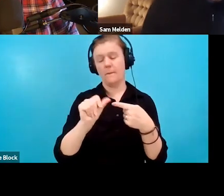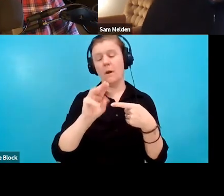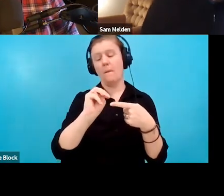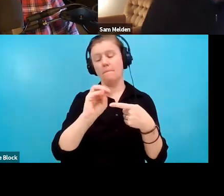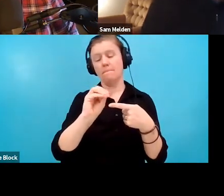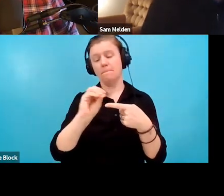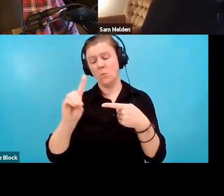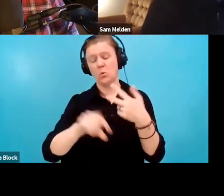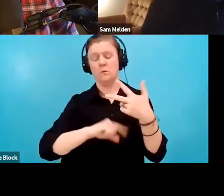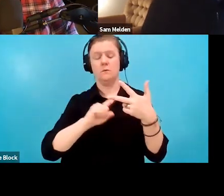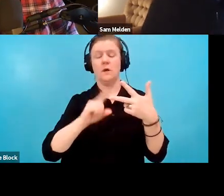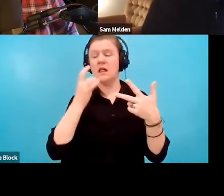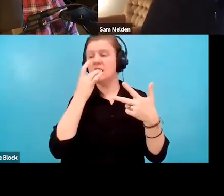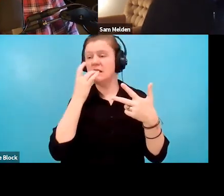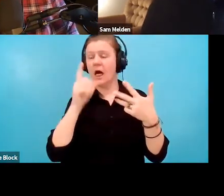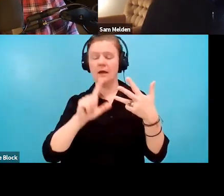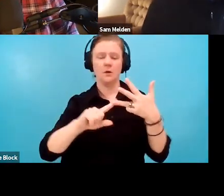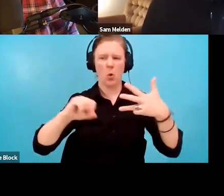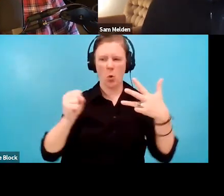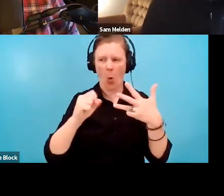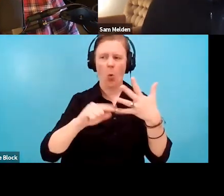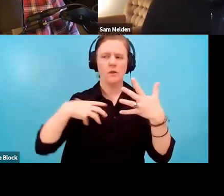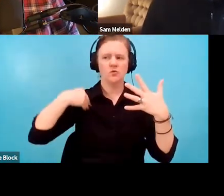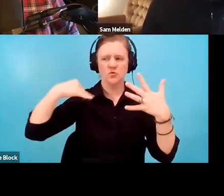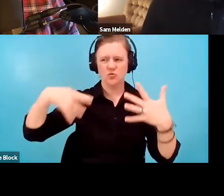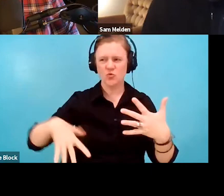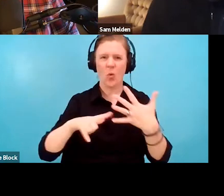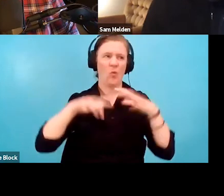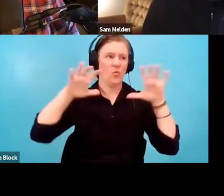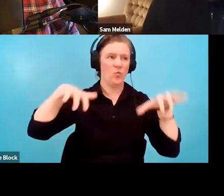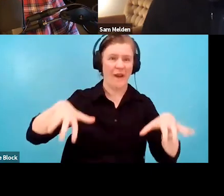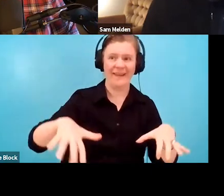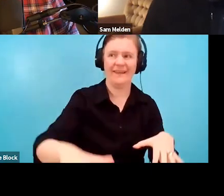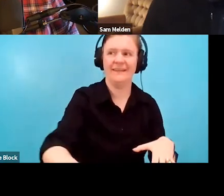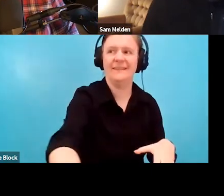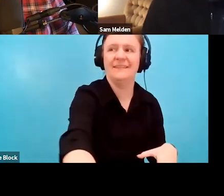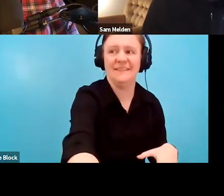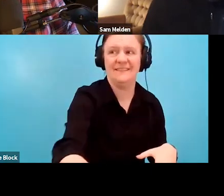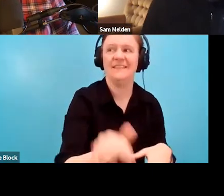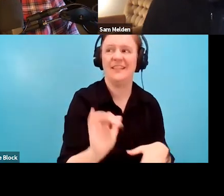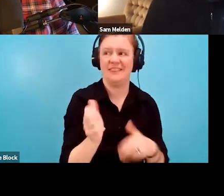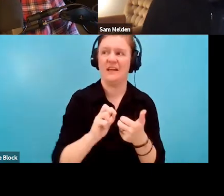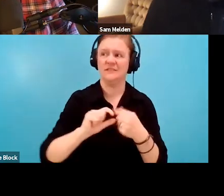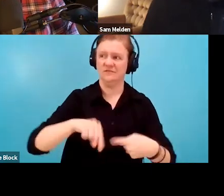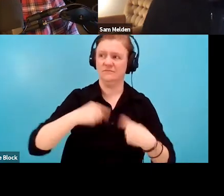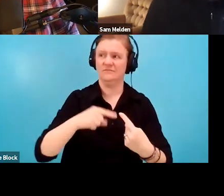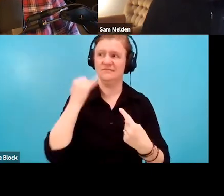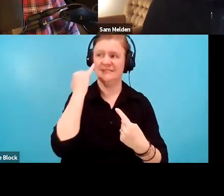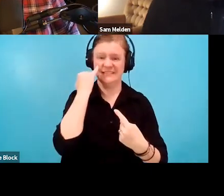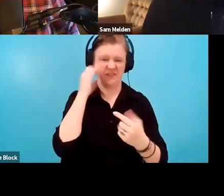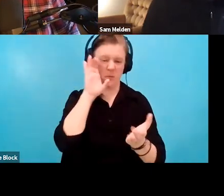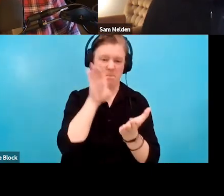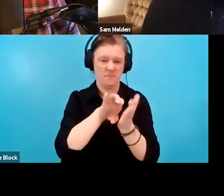about warmth or talk about coldness or snow? Which is sort of difficult if you just have a pile of